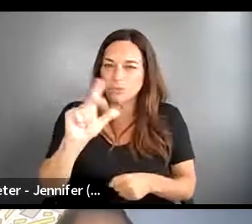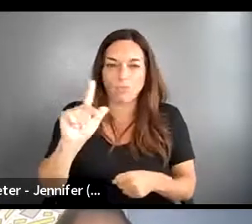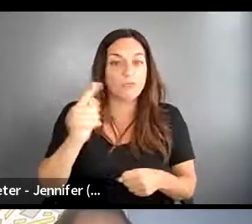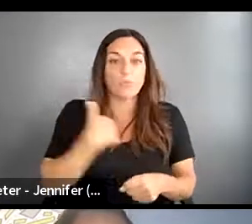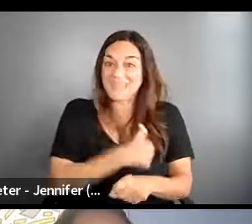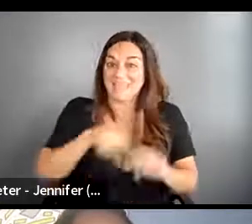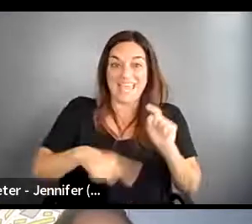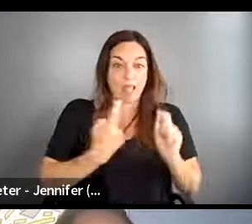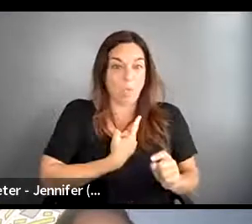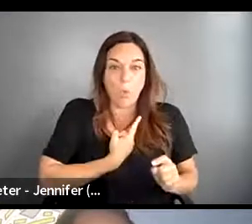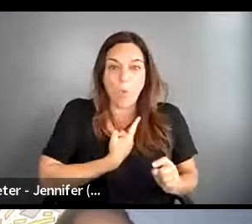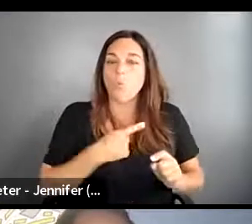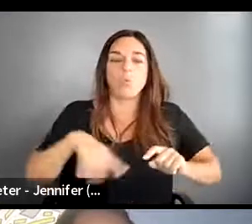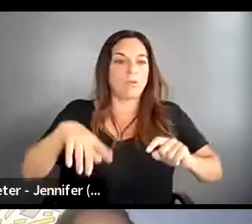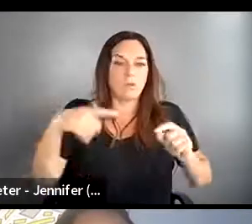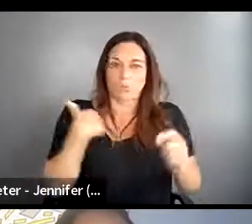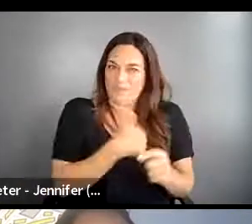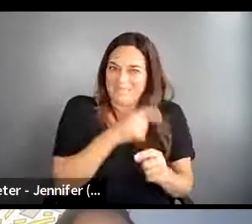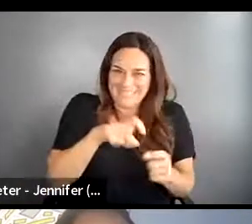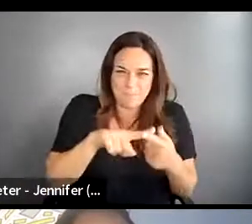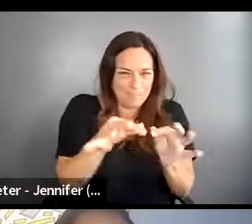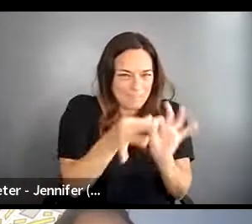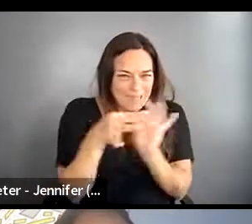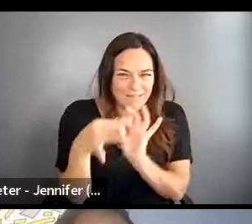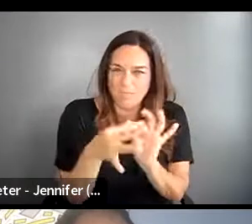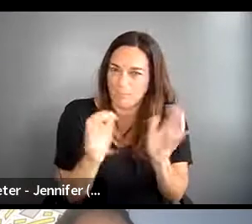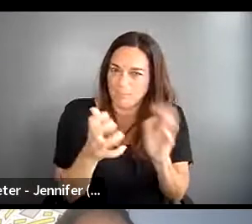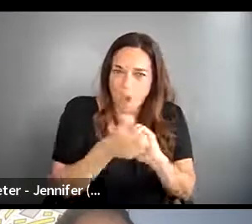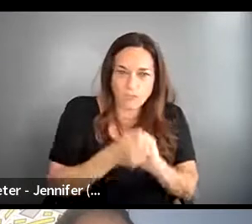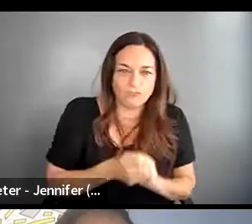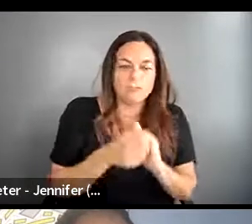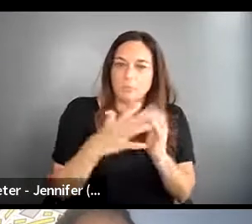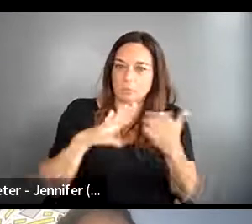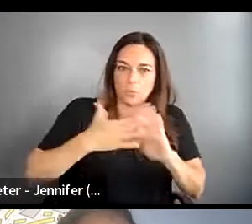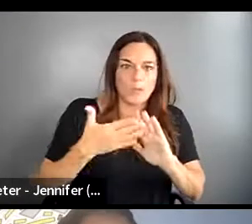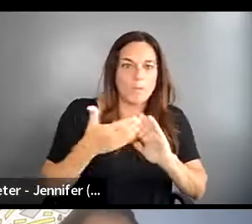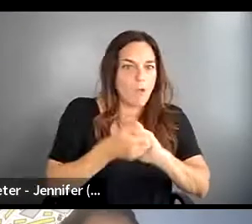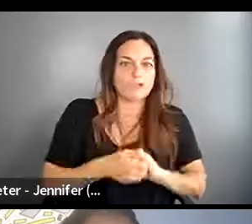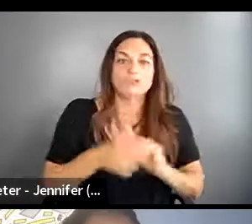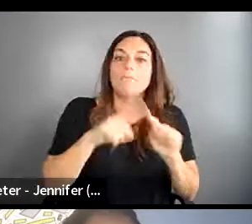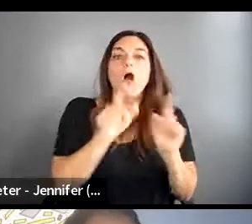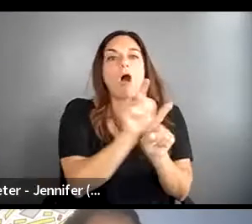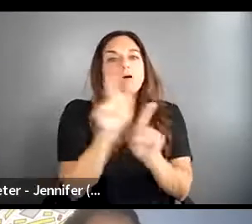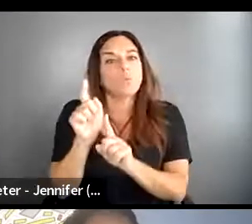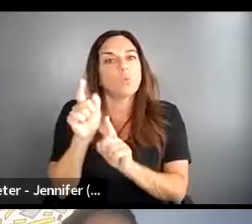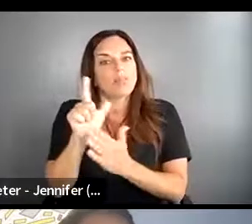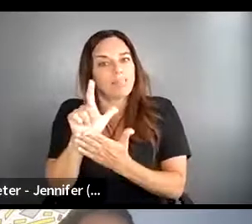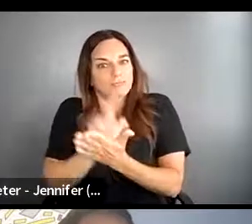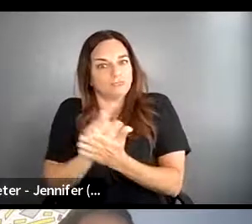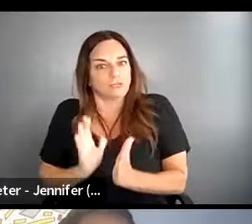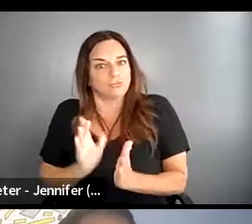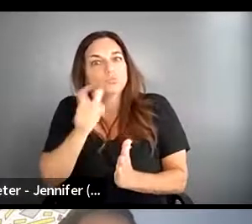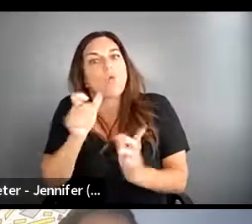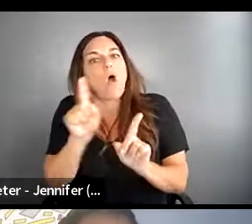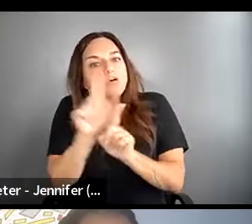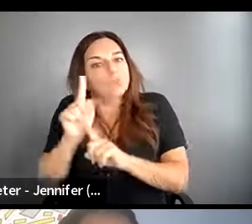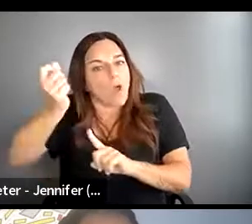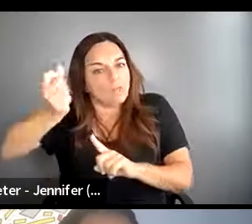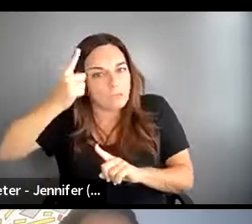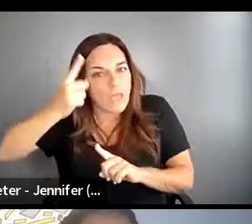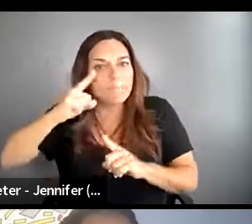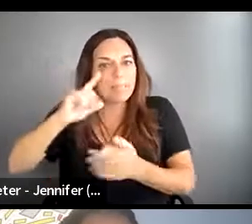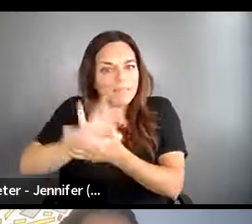We need meaningful connection and meaningful partnerships with community partners, but also legislators that also understand and believe